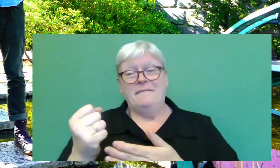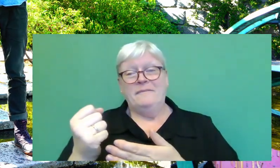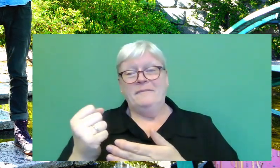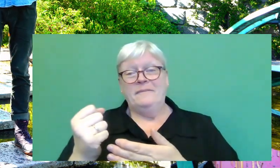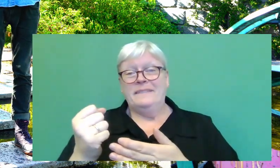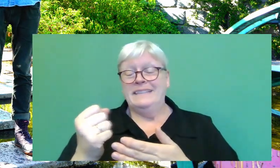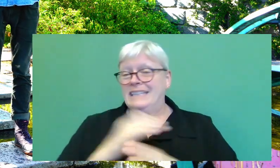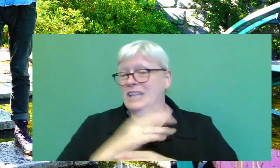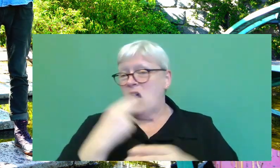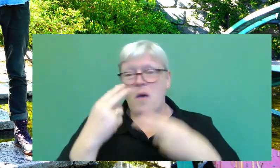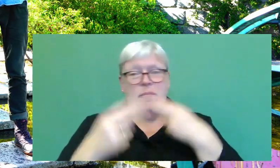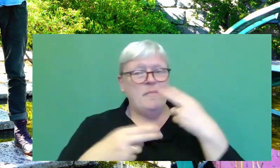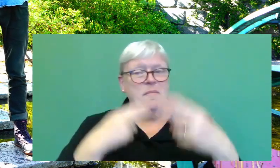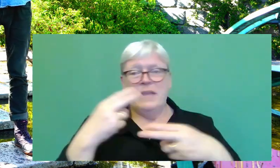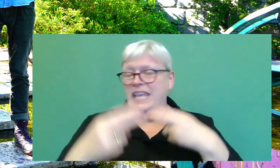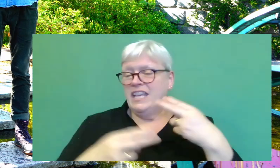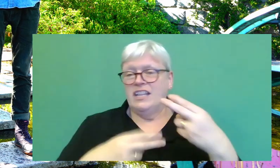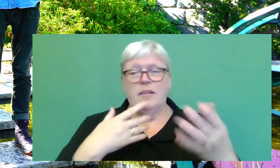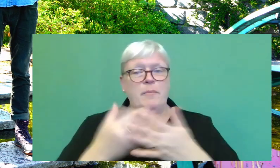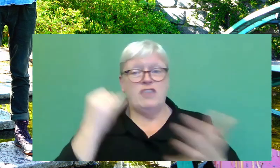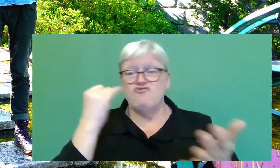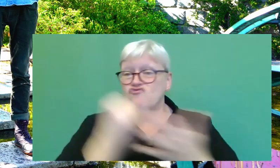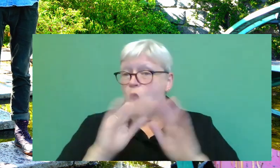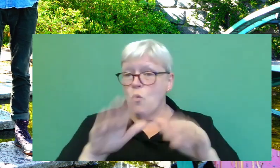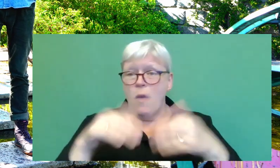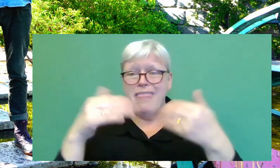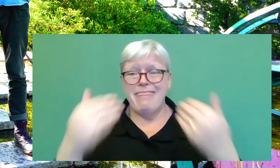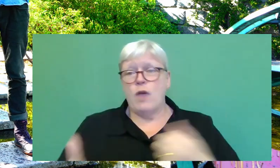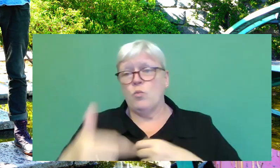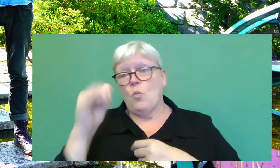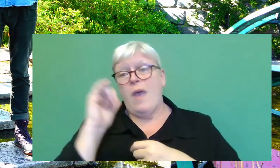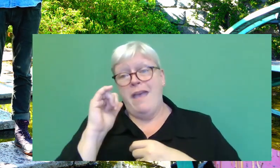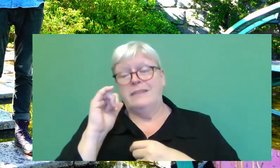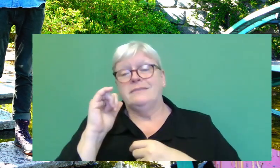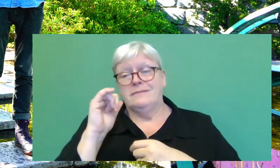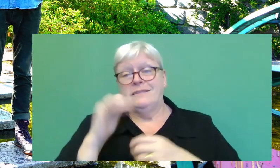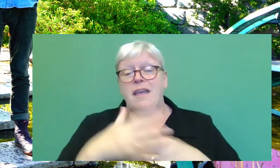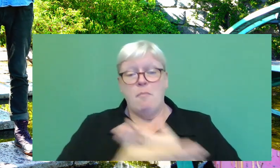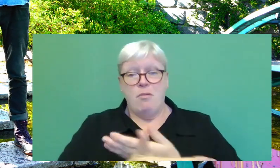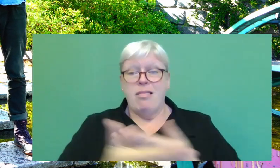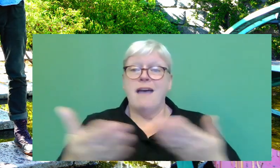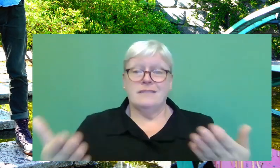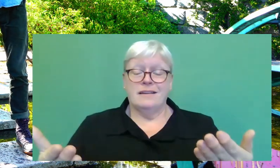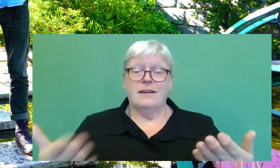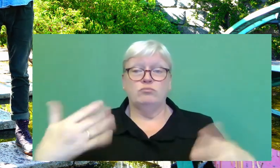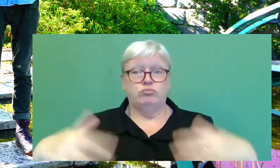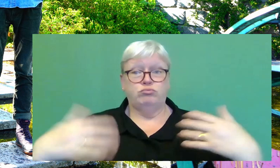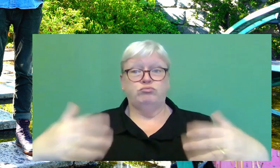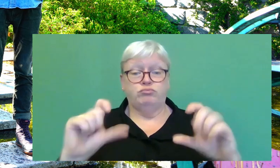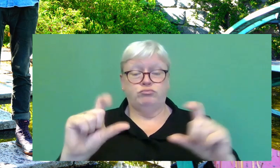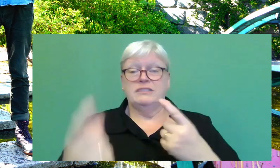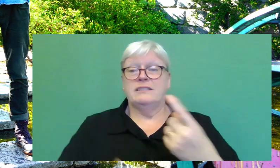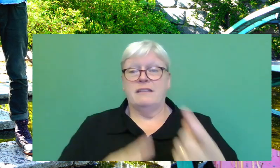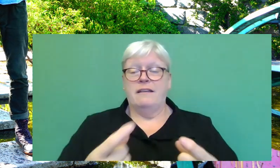this a disservice and be without it. The platter is its own constellation. It does not fit on the table, for